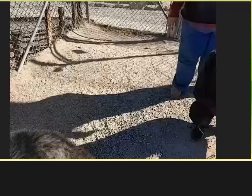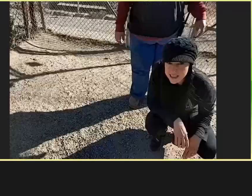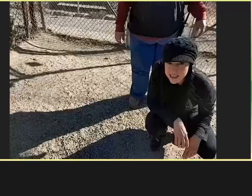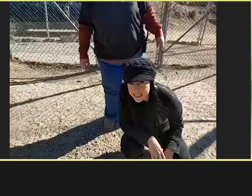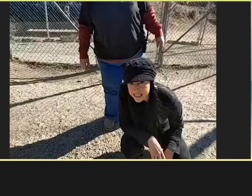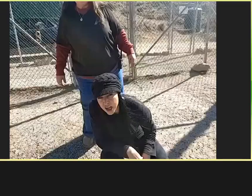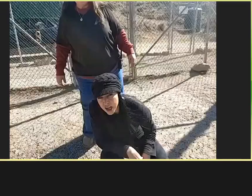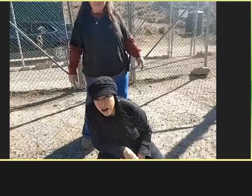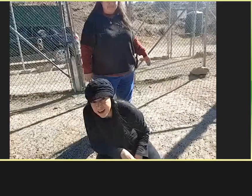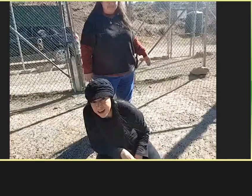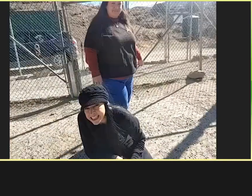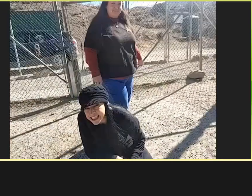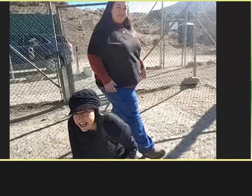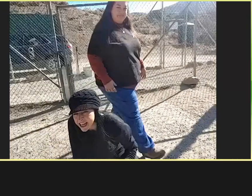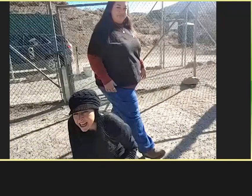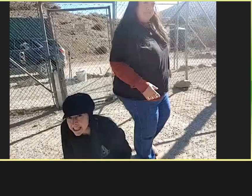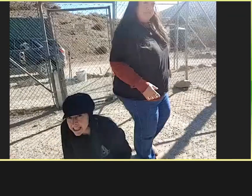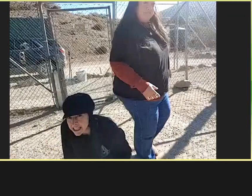Betty has the